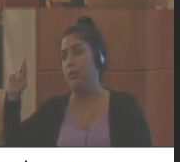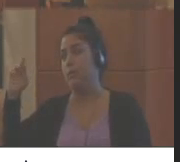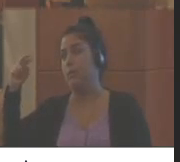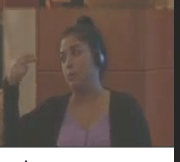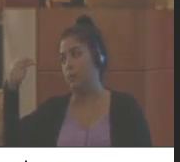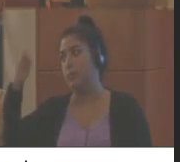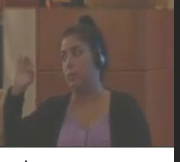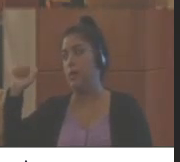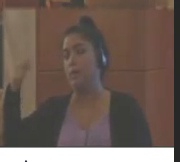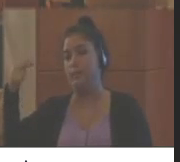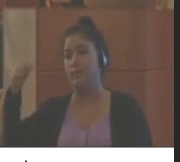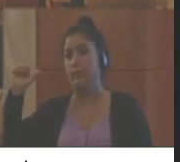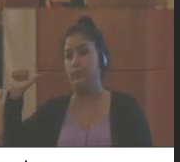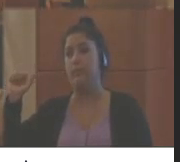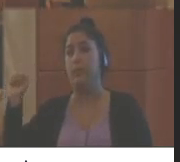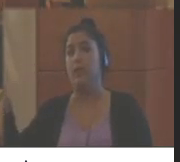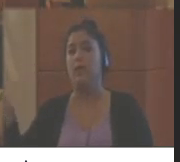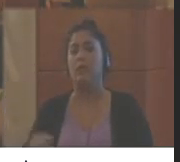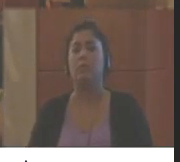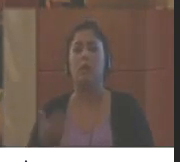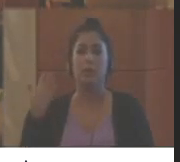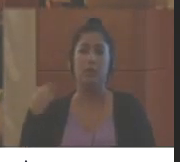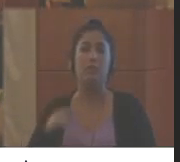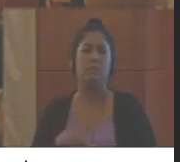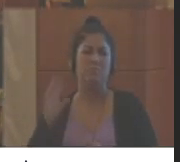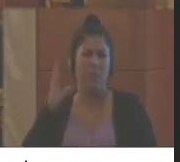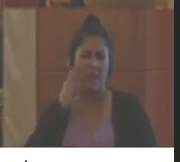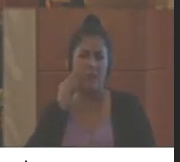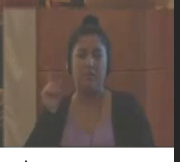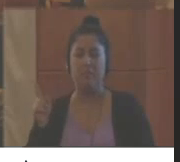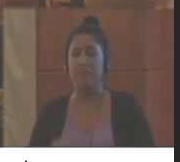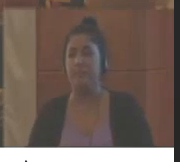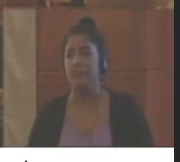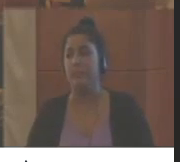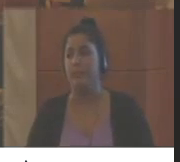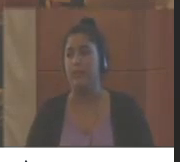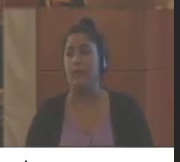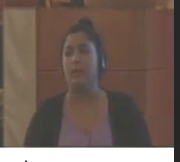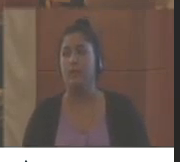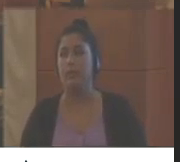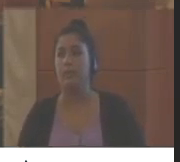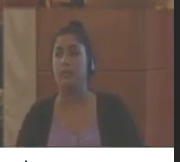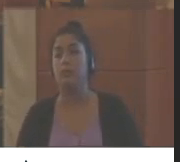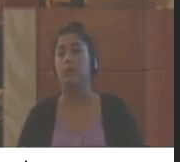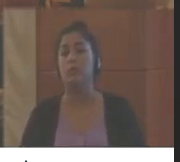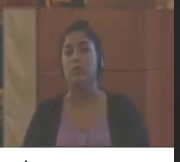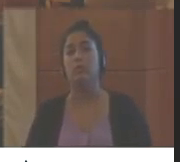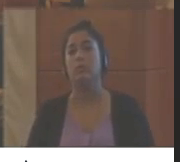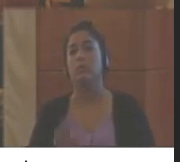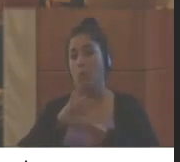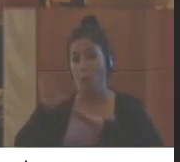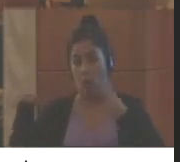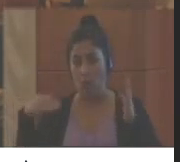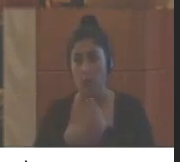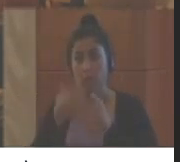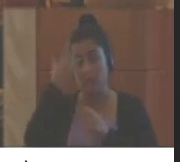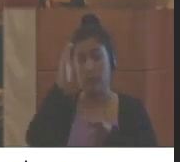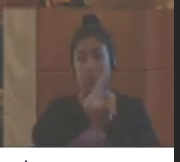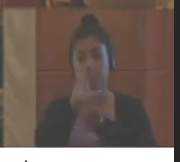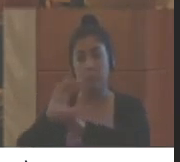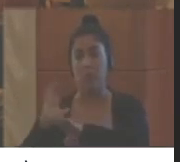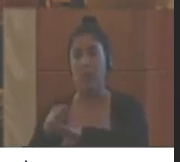we comply or if we come close to it. We have to work on that, and that has to be connected to fundamental things that have to do with the